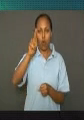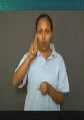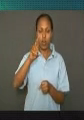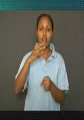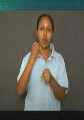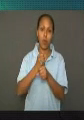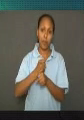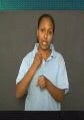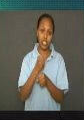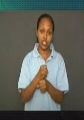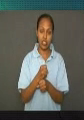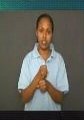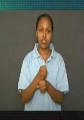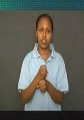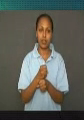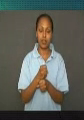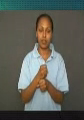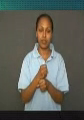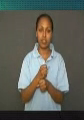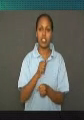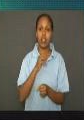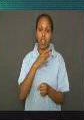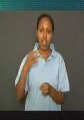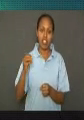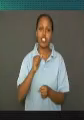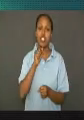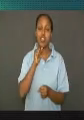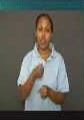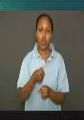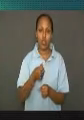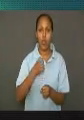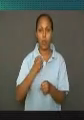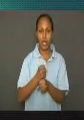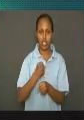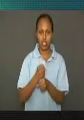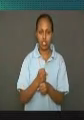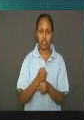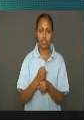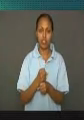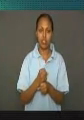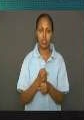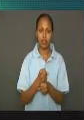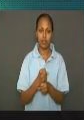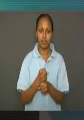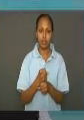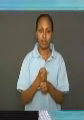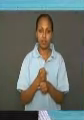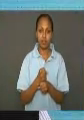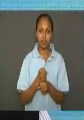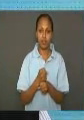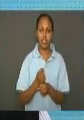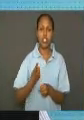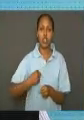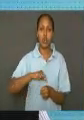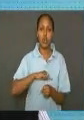OR operations, and NOT operations.